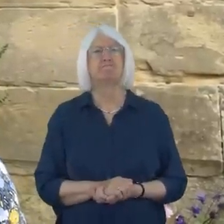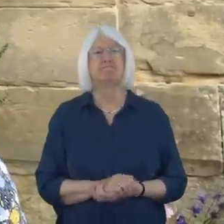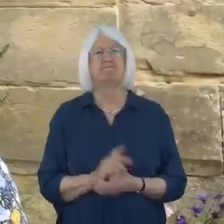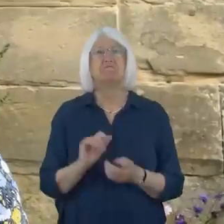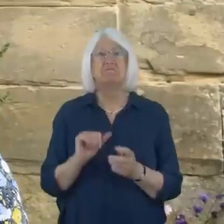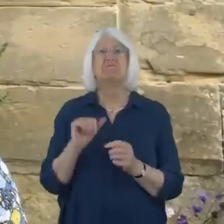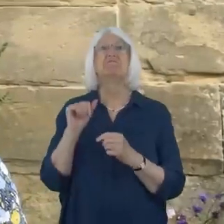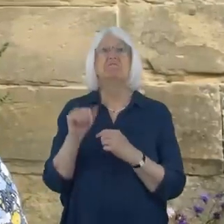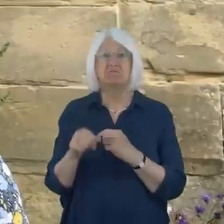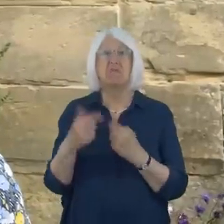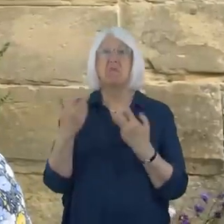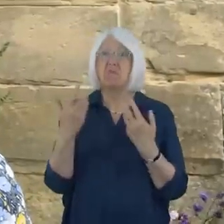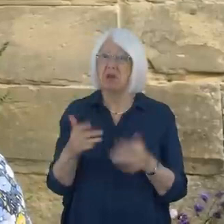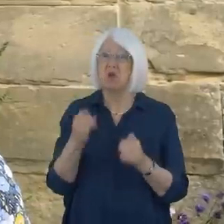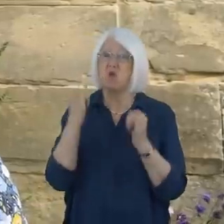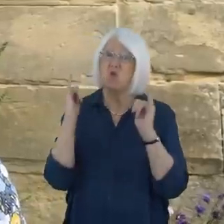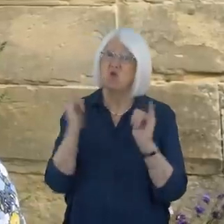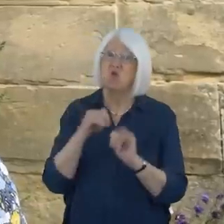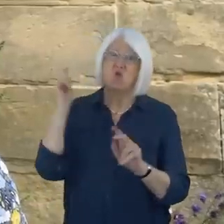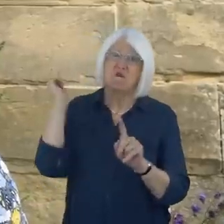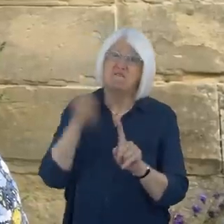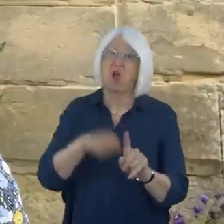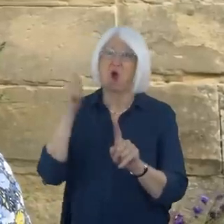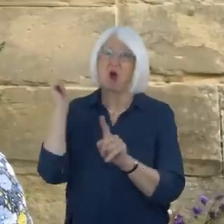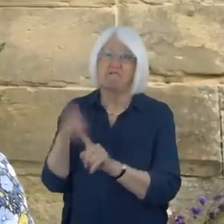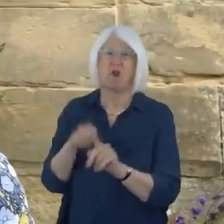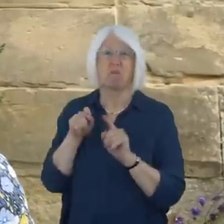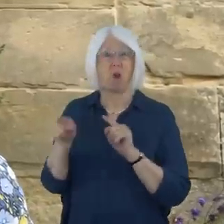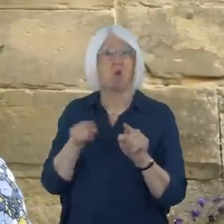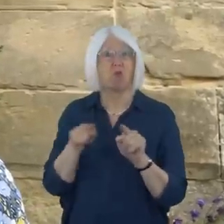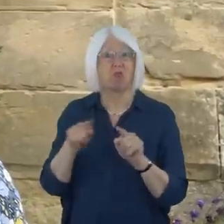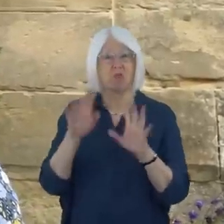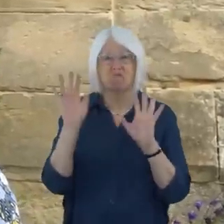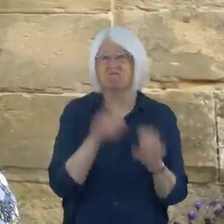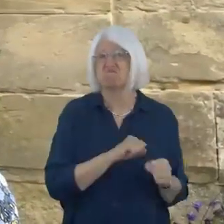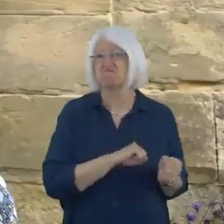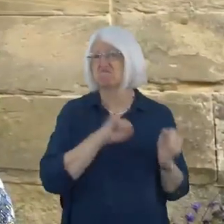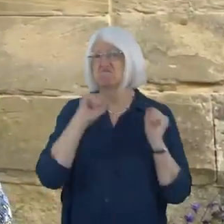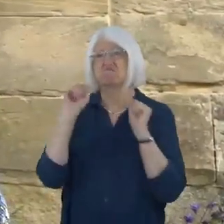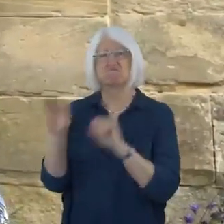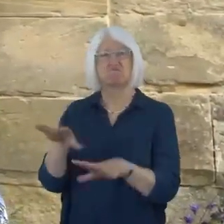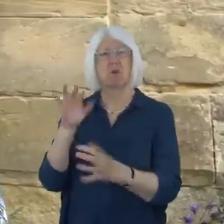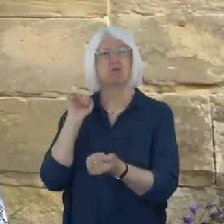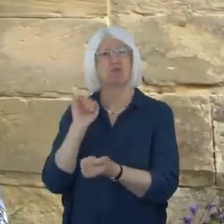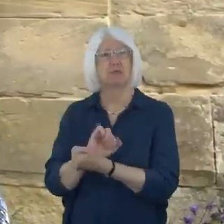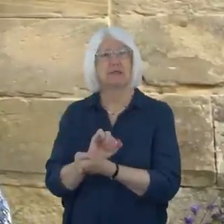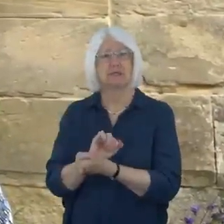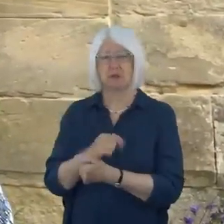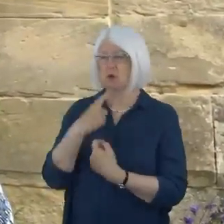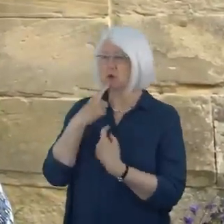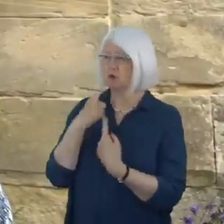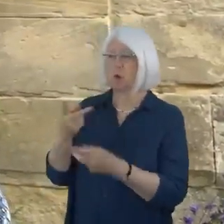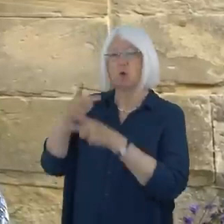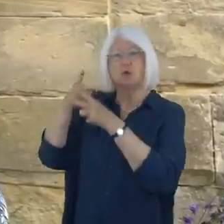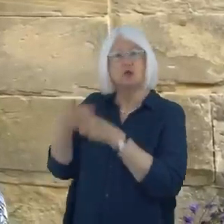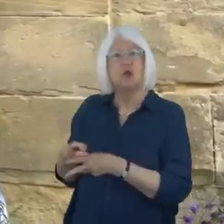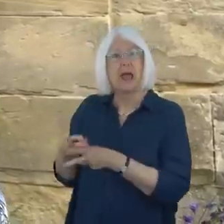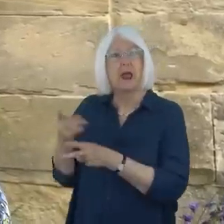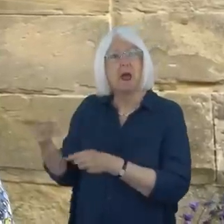After they had given them a severe flogging, they threw them into prison and ordered the jailer to keep them